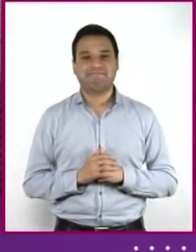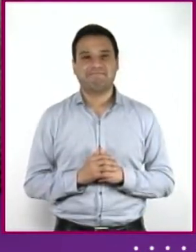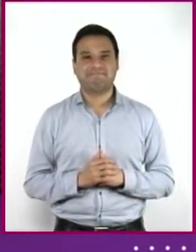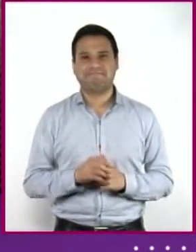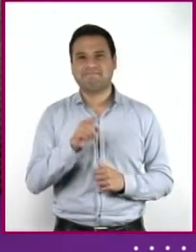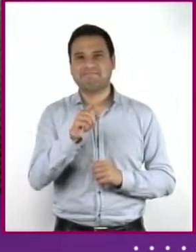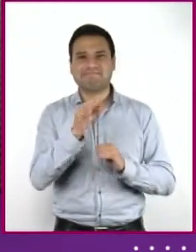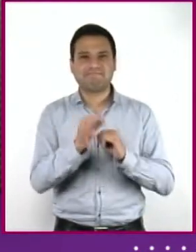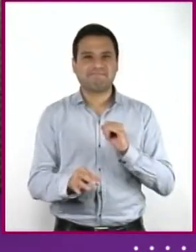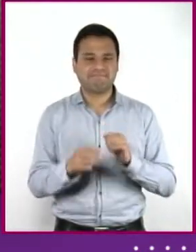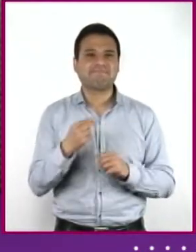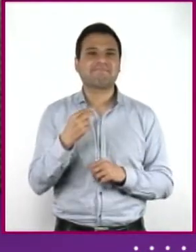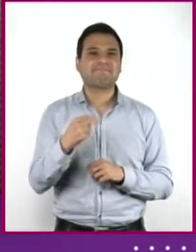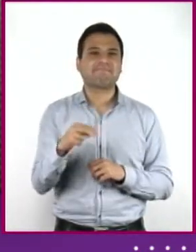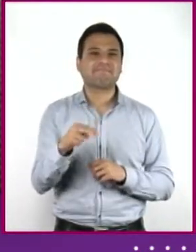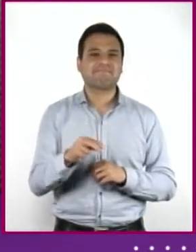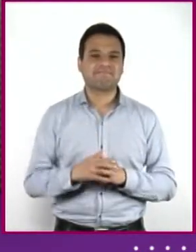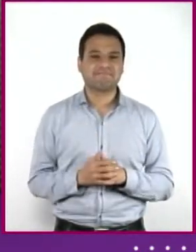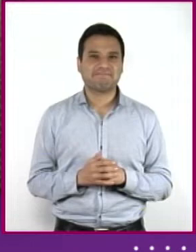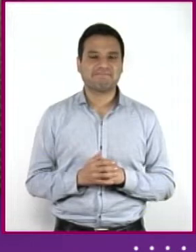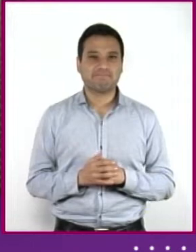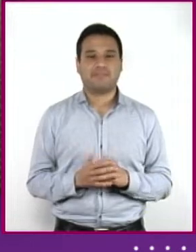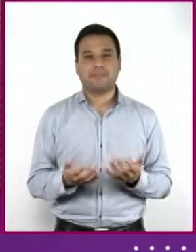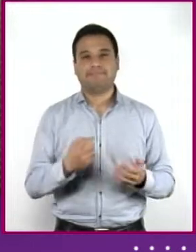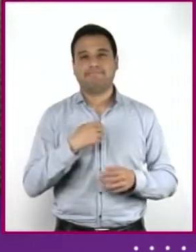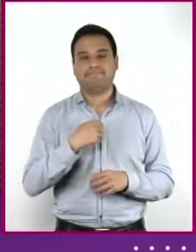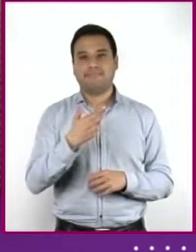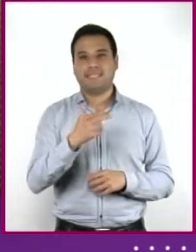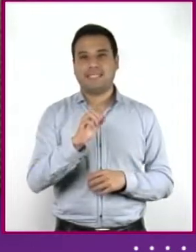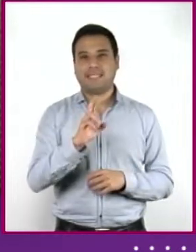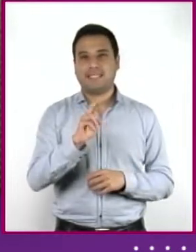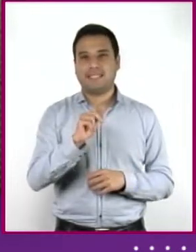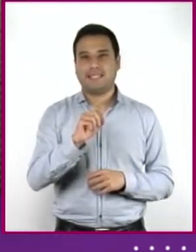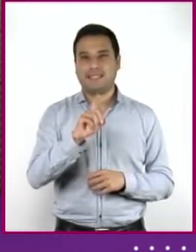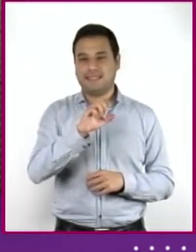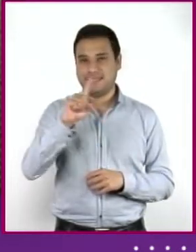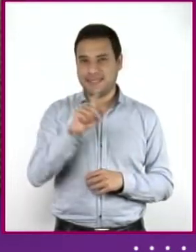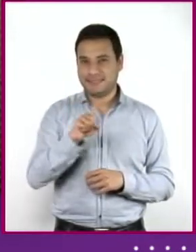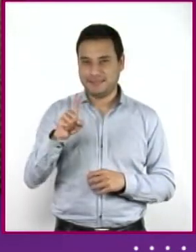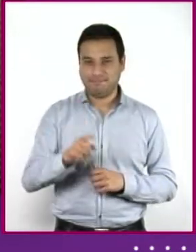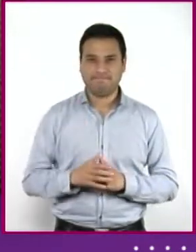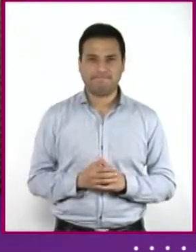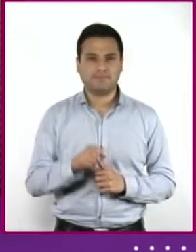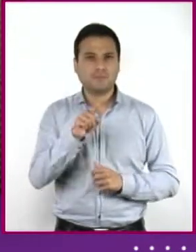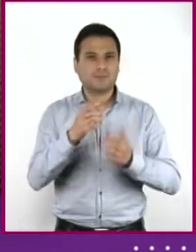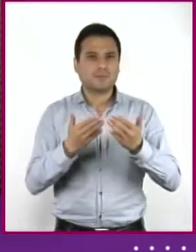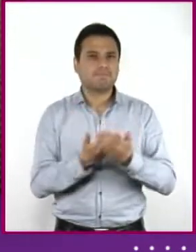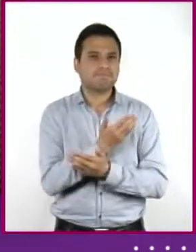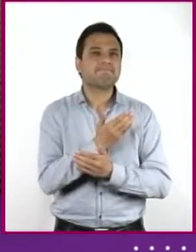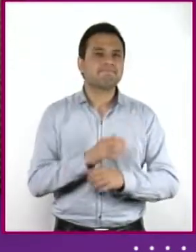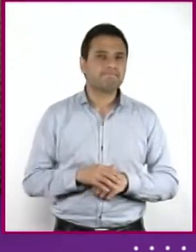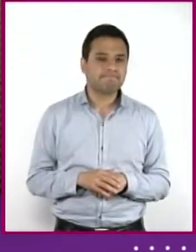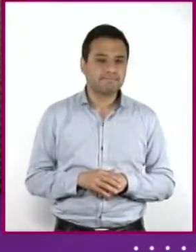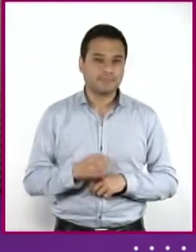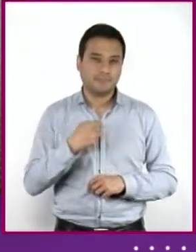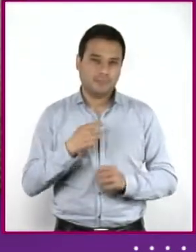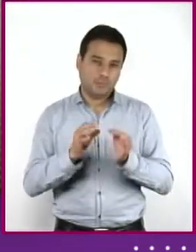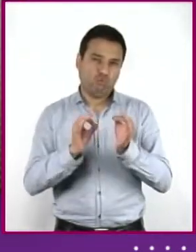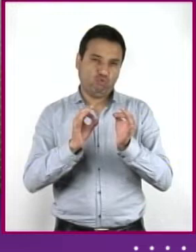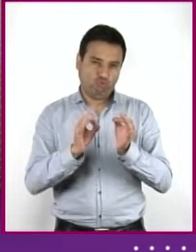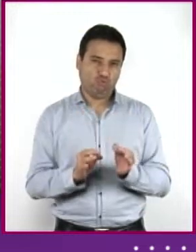What's your last name? My last name is Hernández. Where are you from? I'm